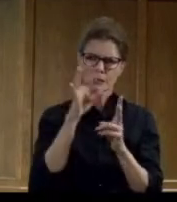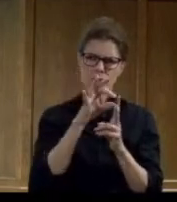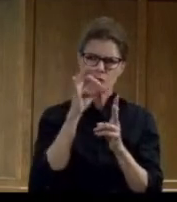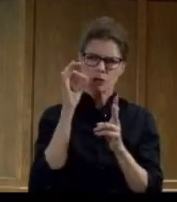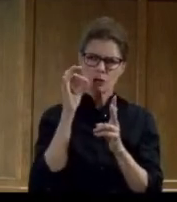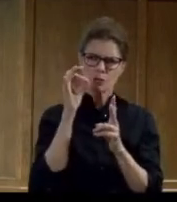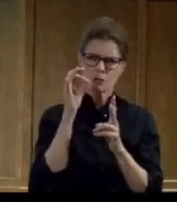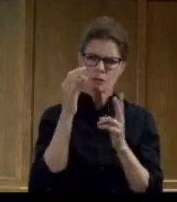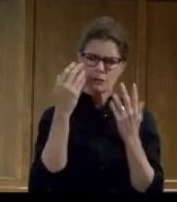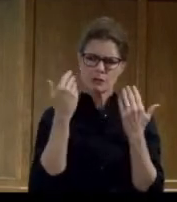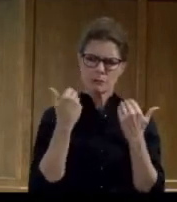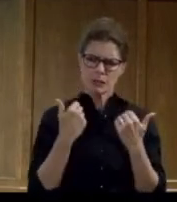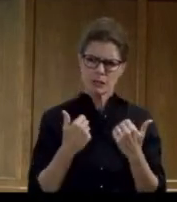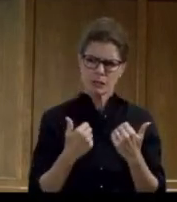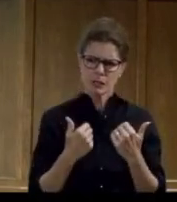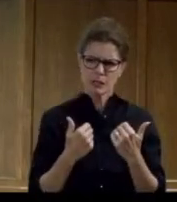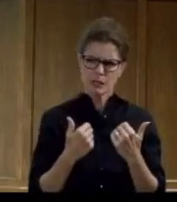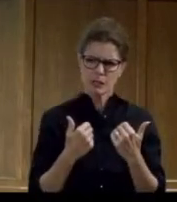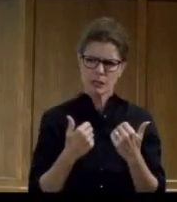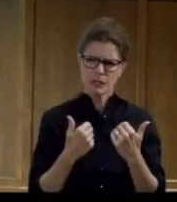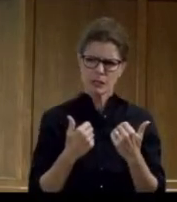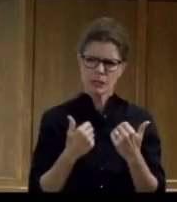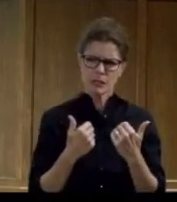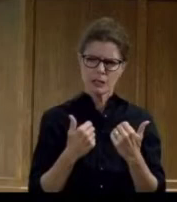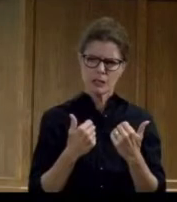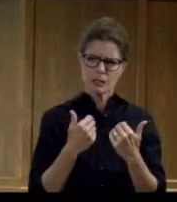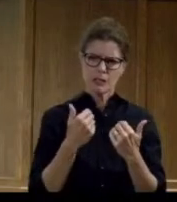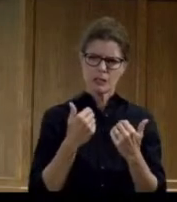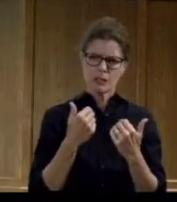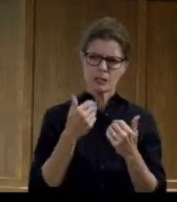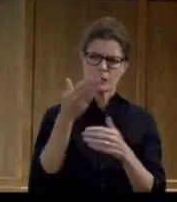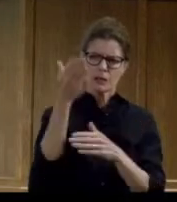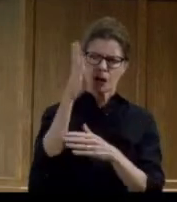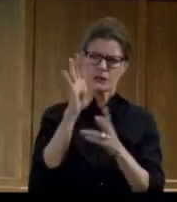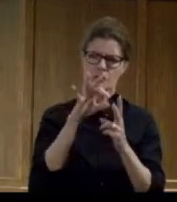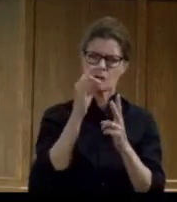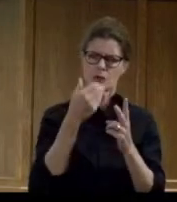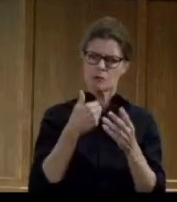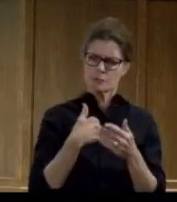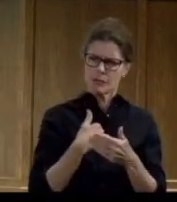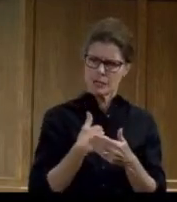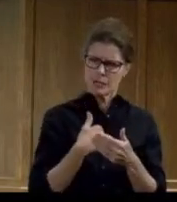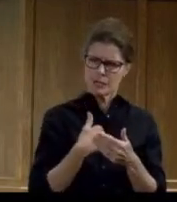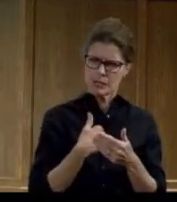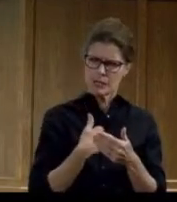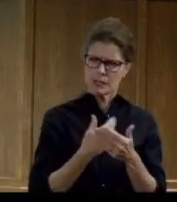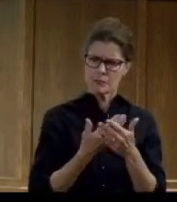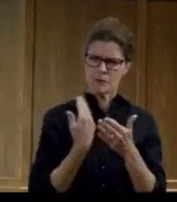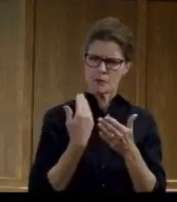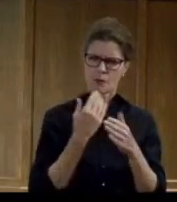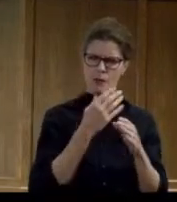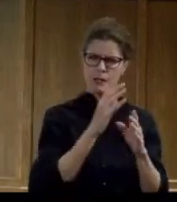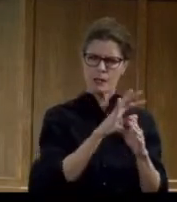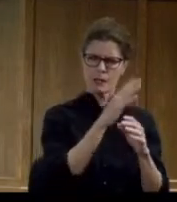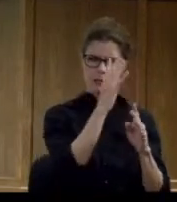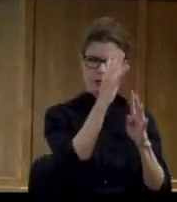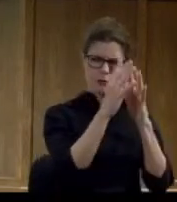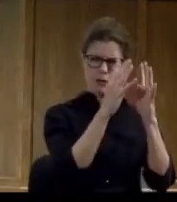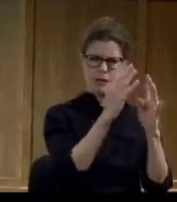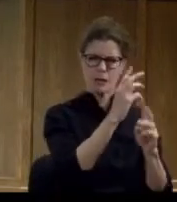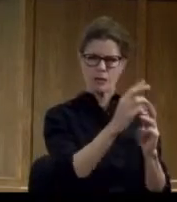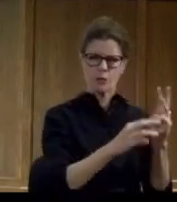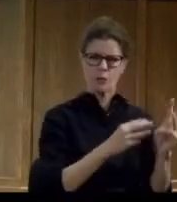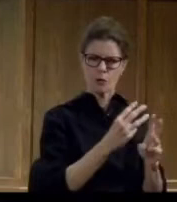by God before the creation of the world to be set apart. And you